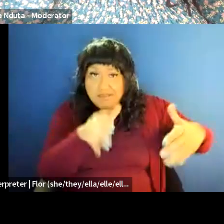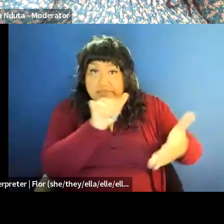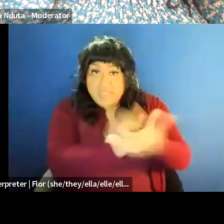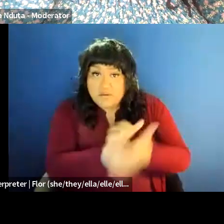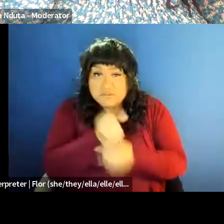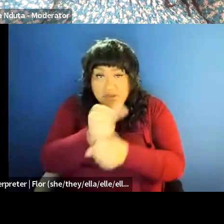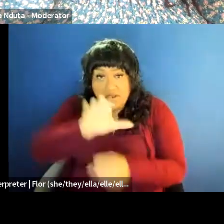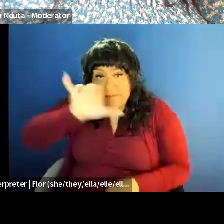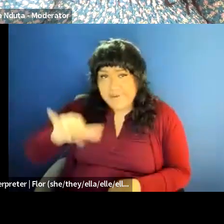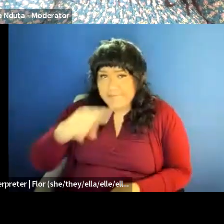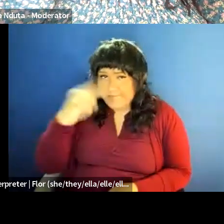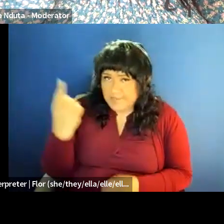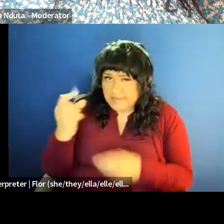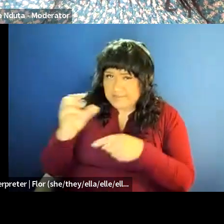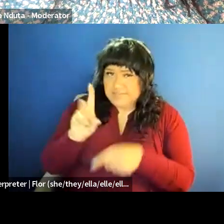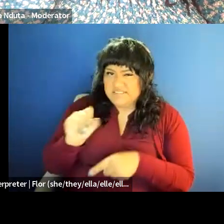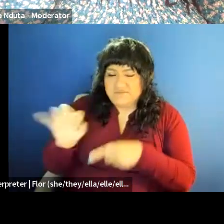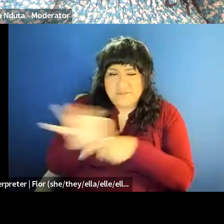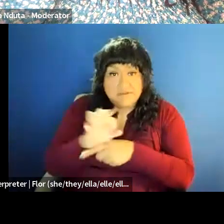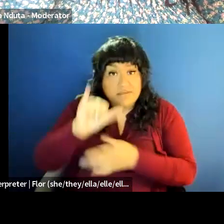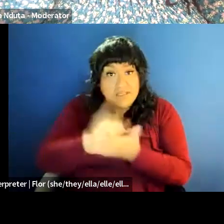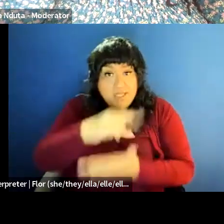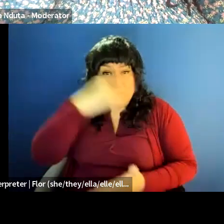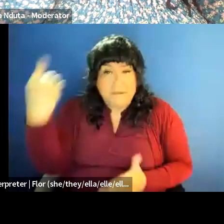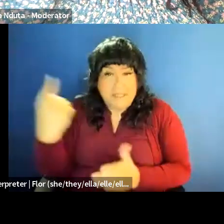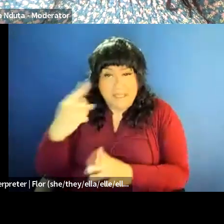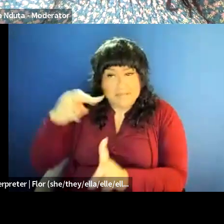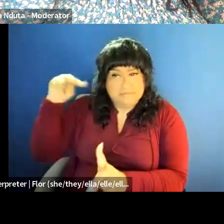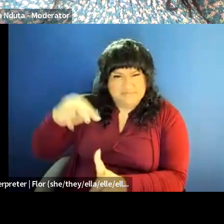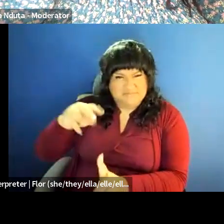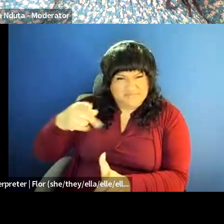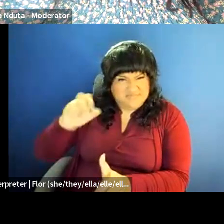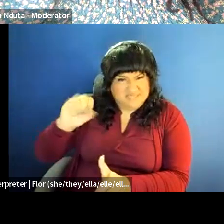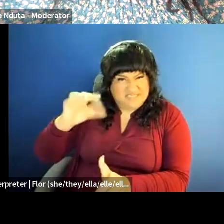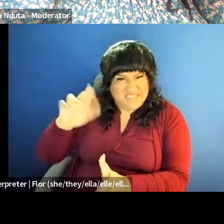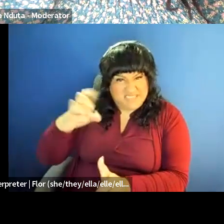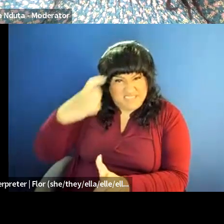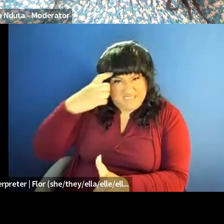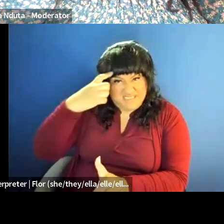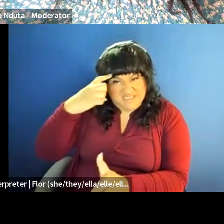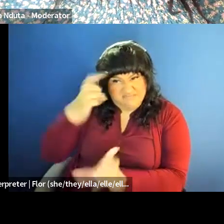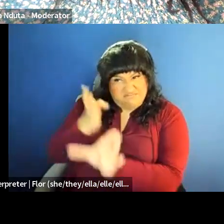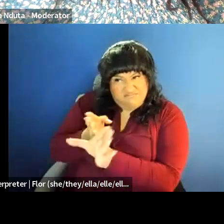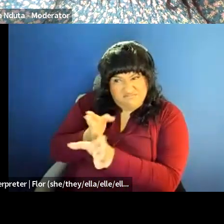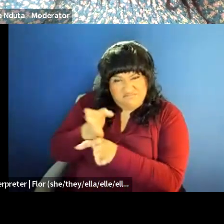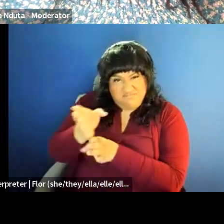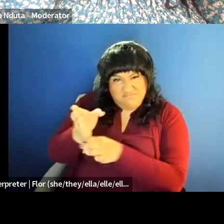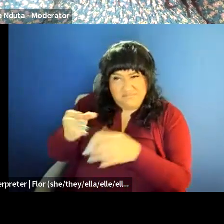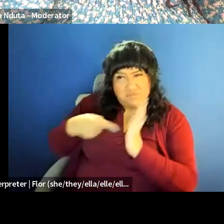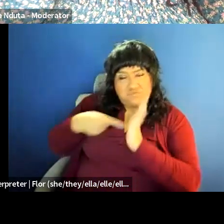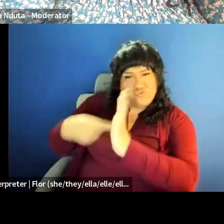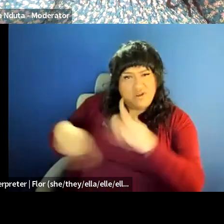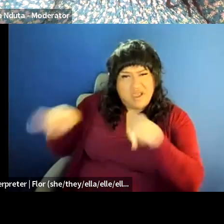The Black psyche has been increasingly portrayed as unwell, immoral, and inherently